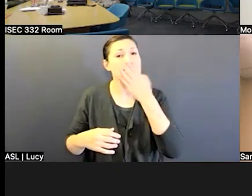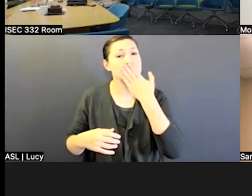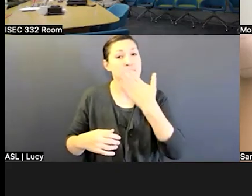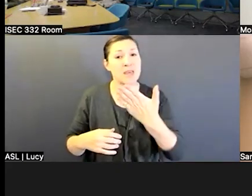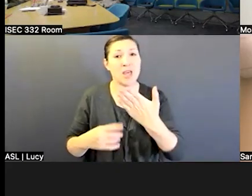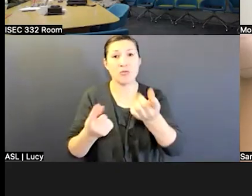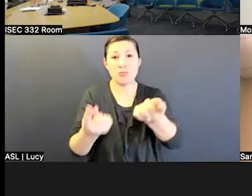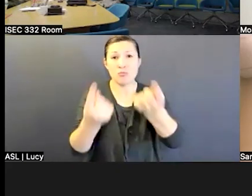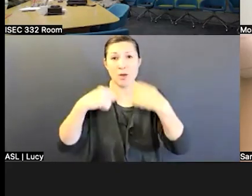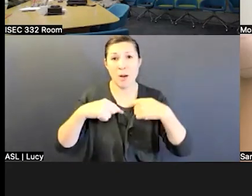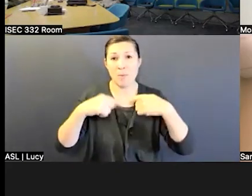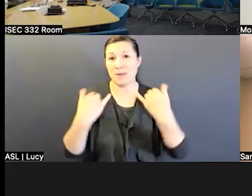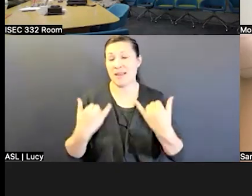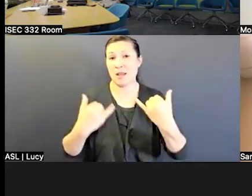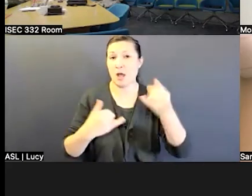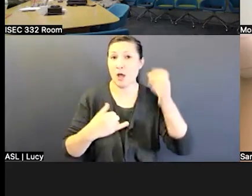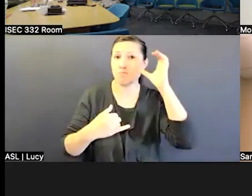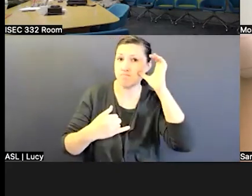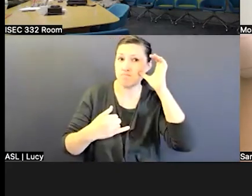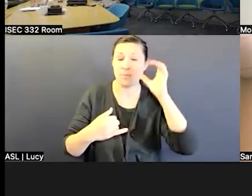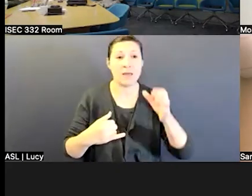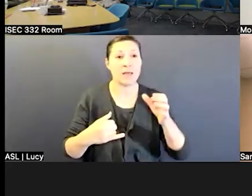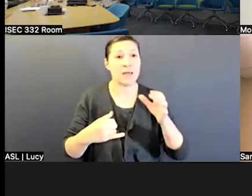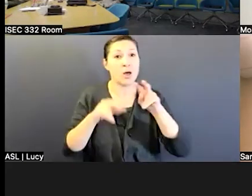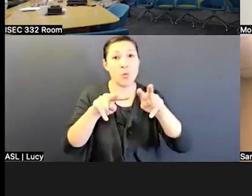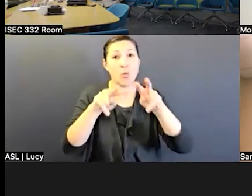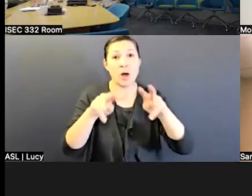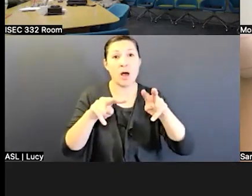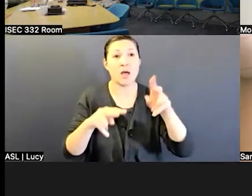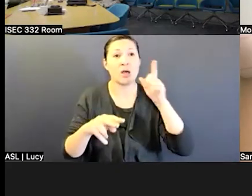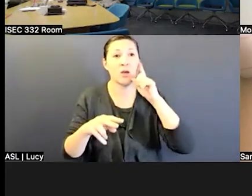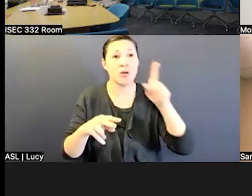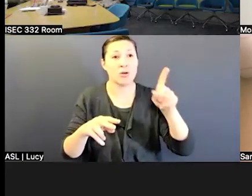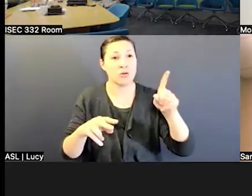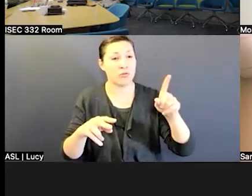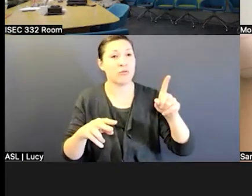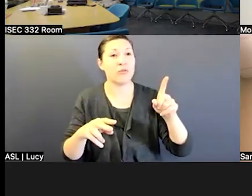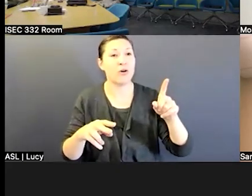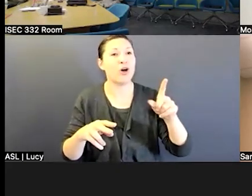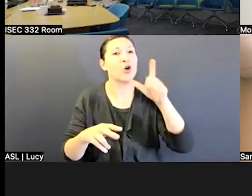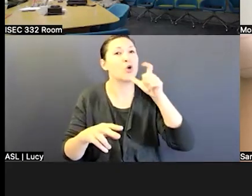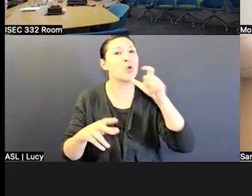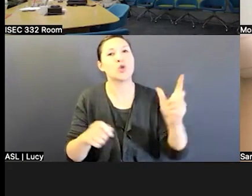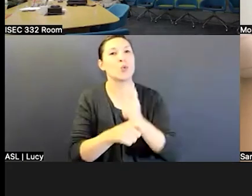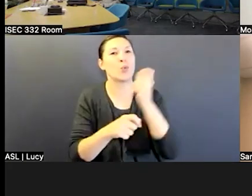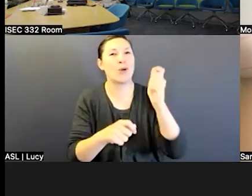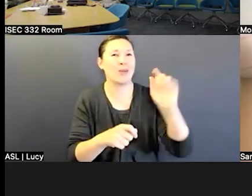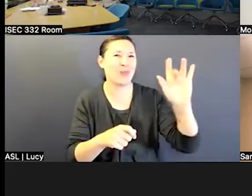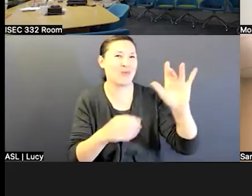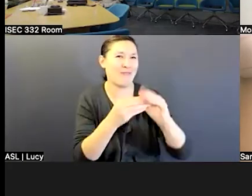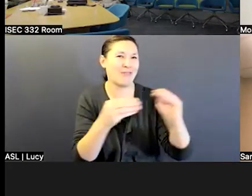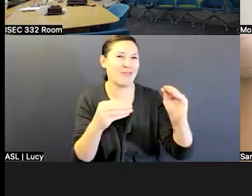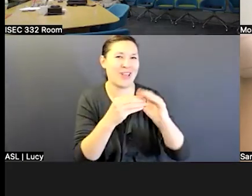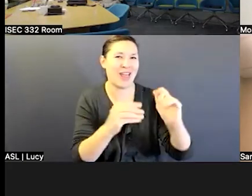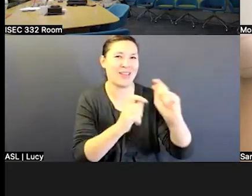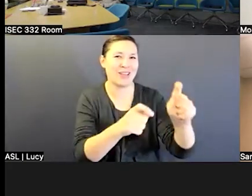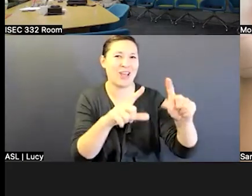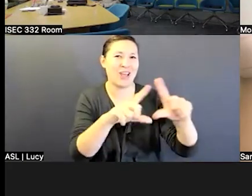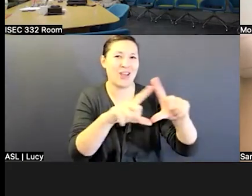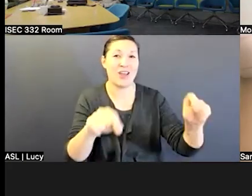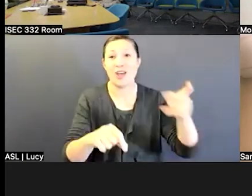today. Stay tuned for who wins the $25 gift card. But see you at the next